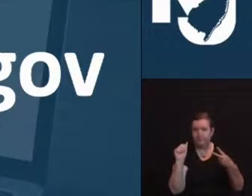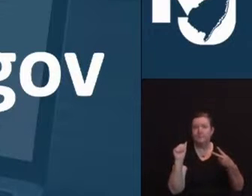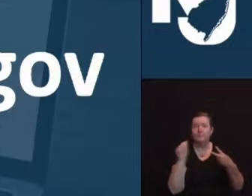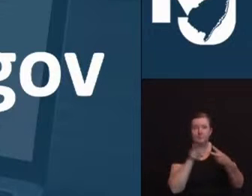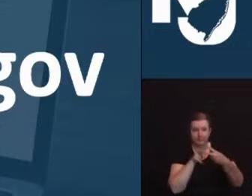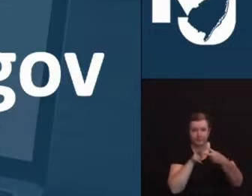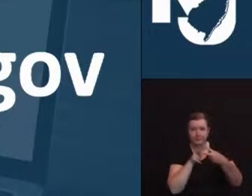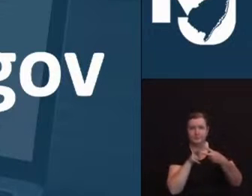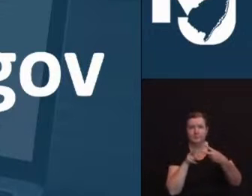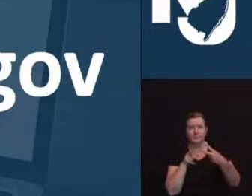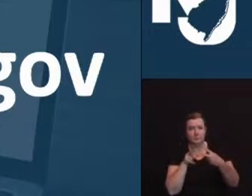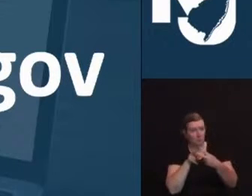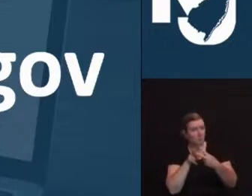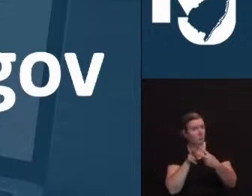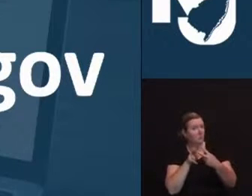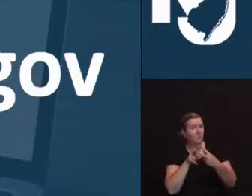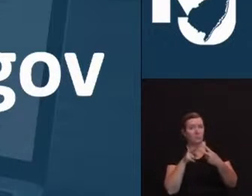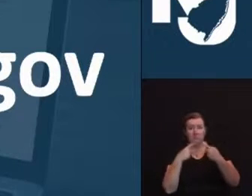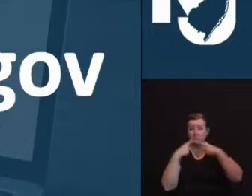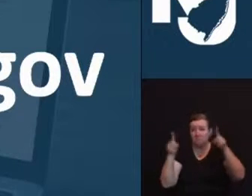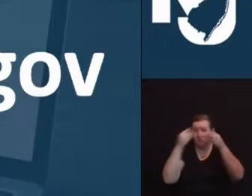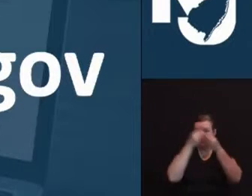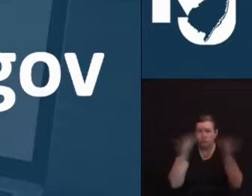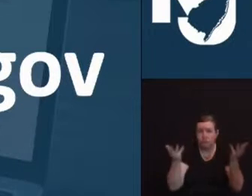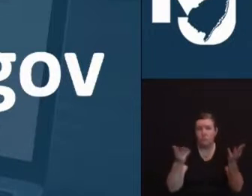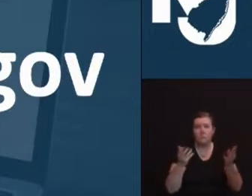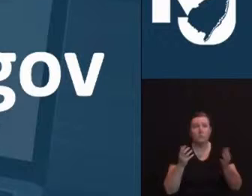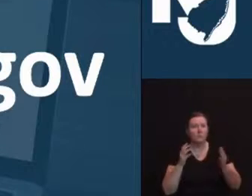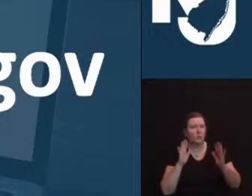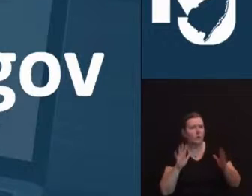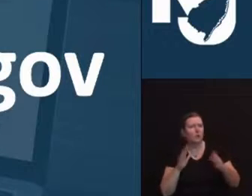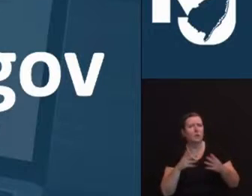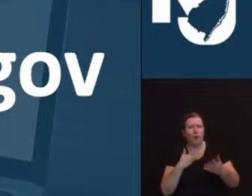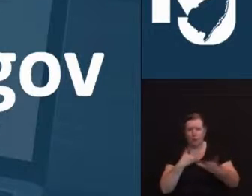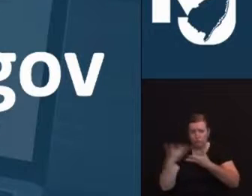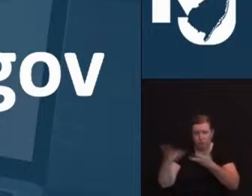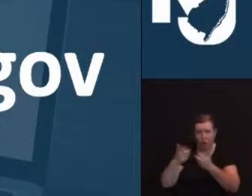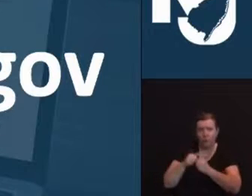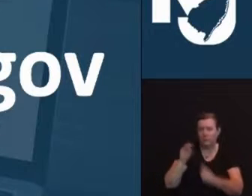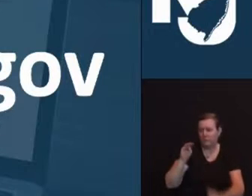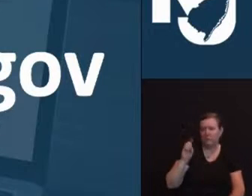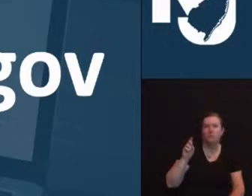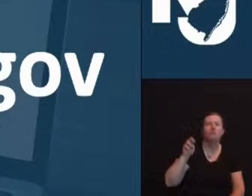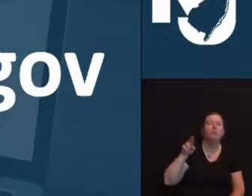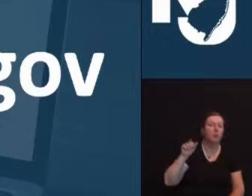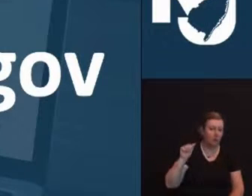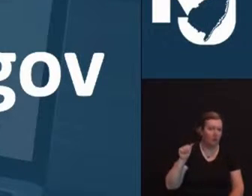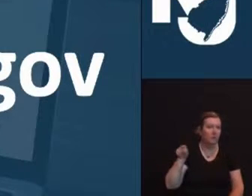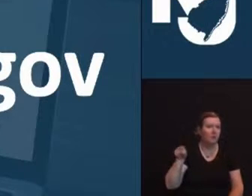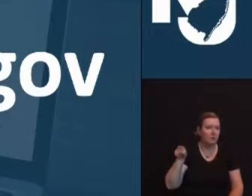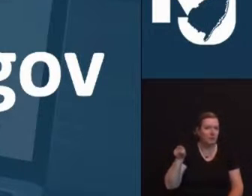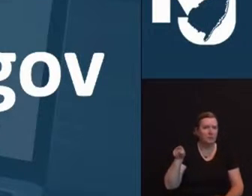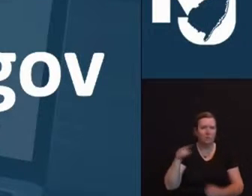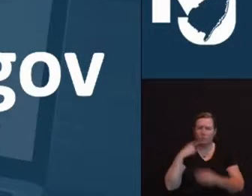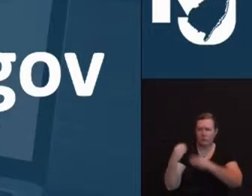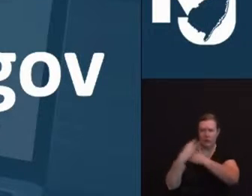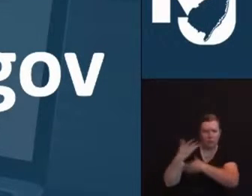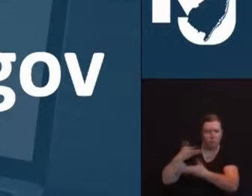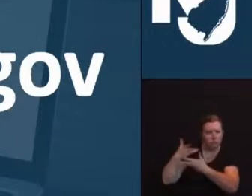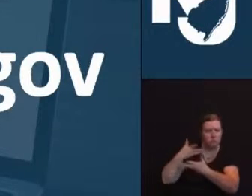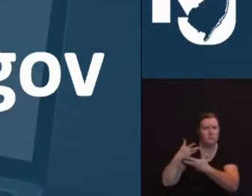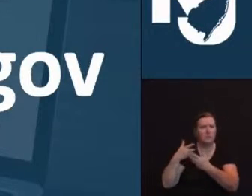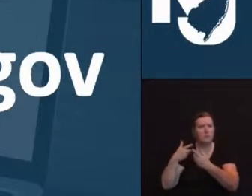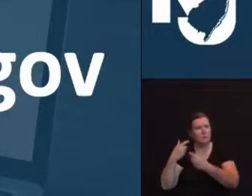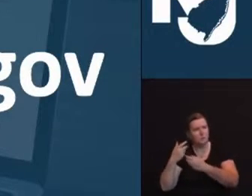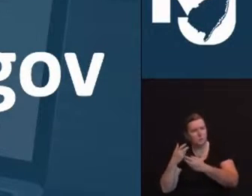forth with Stefan Bancel, who was their CEO, who's been a very good advisor to Judy and me and our teams. That's all good news, but